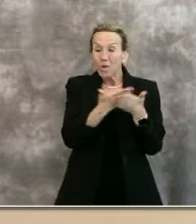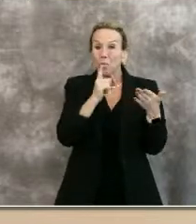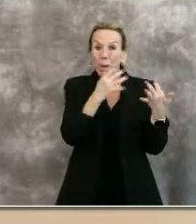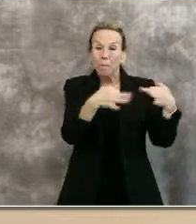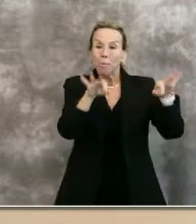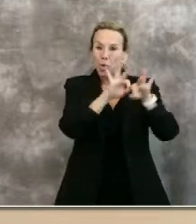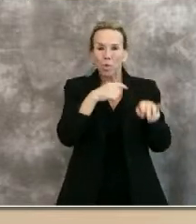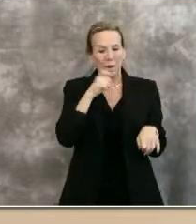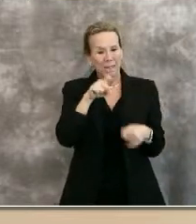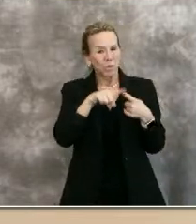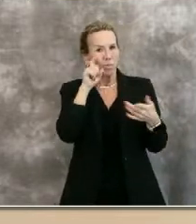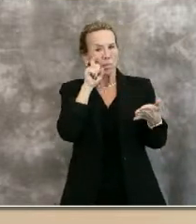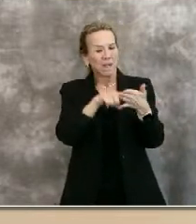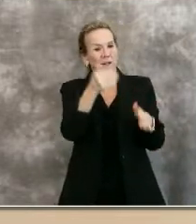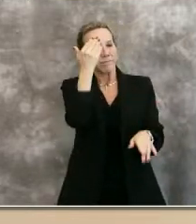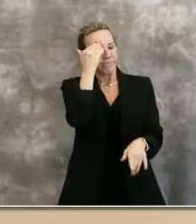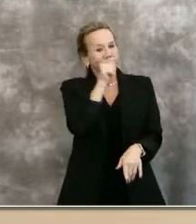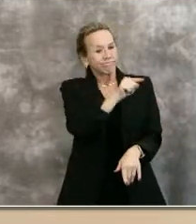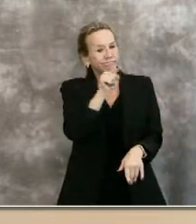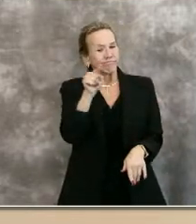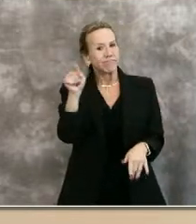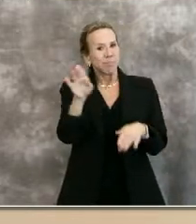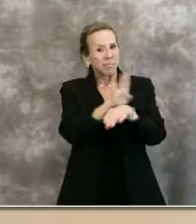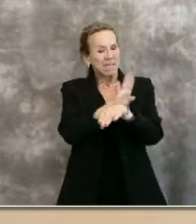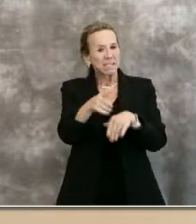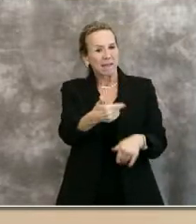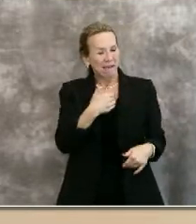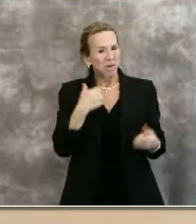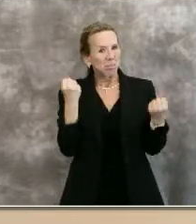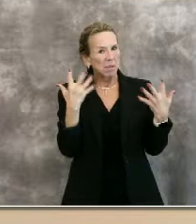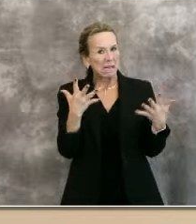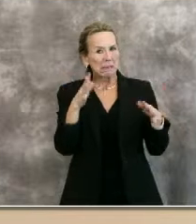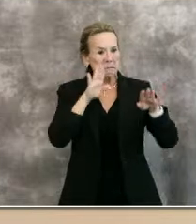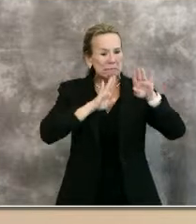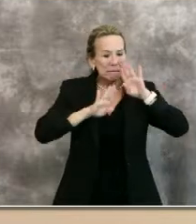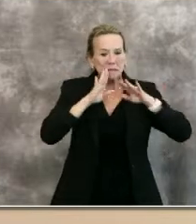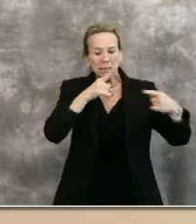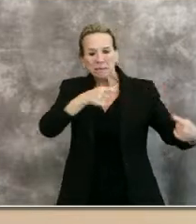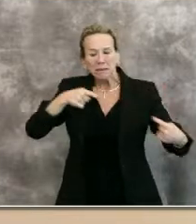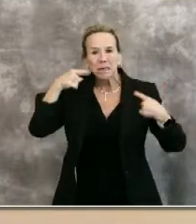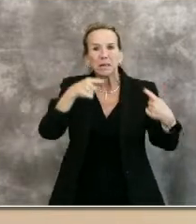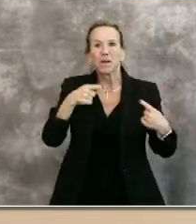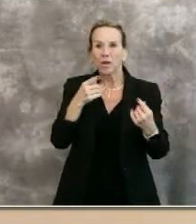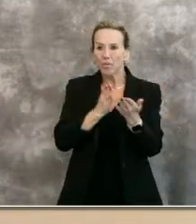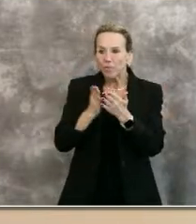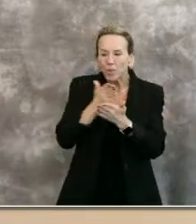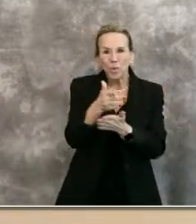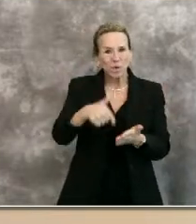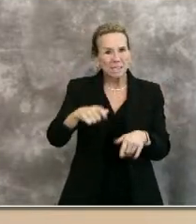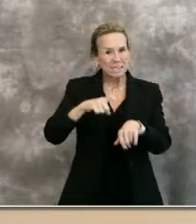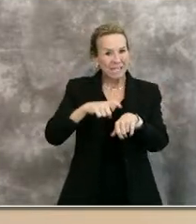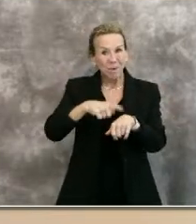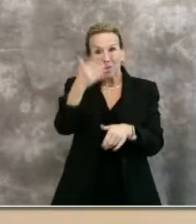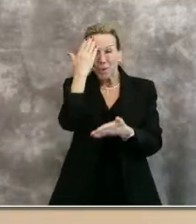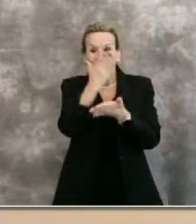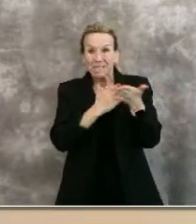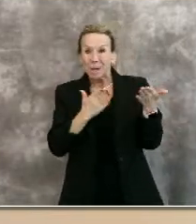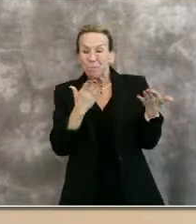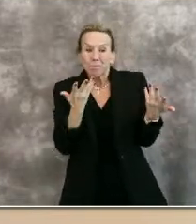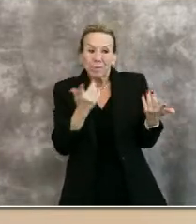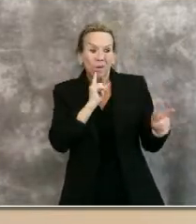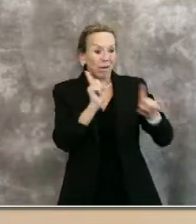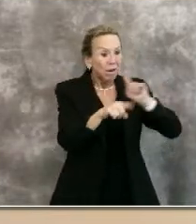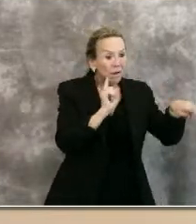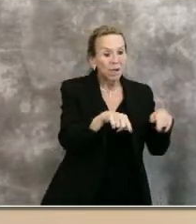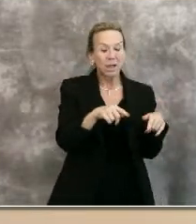great difficulties that a lot of entities are facing. And you've seen a lot of action both by our county in terms of some of the things Supervisor Cox